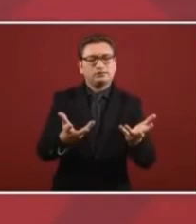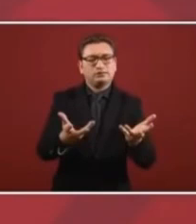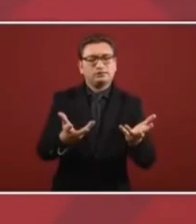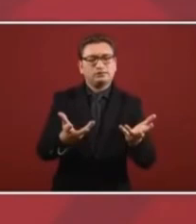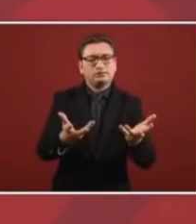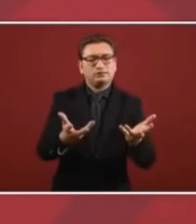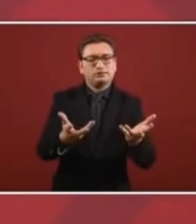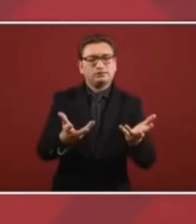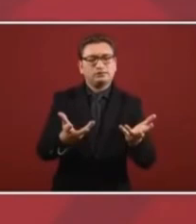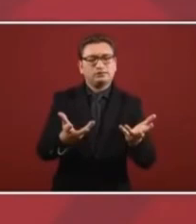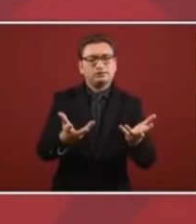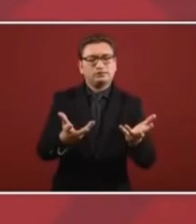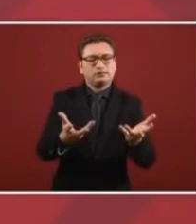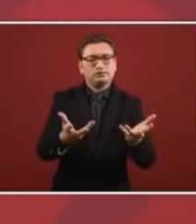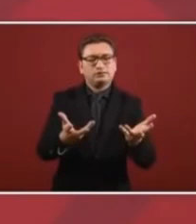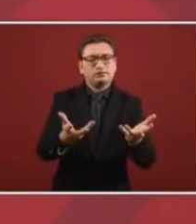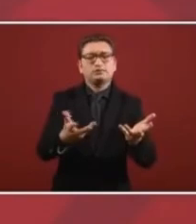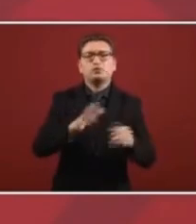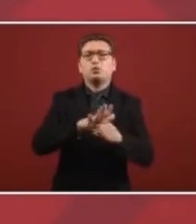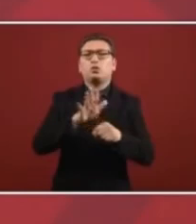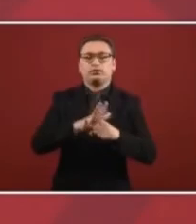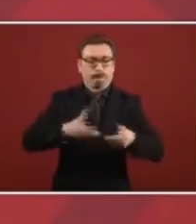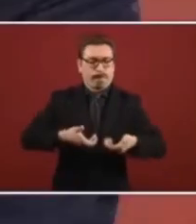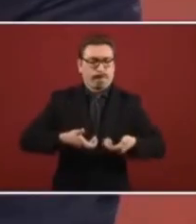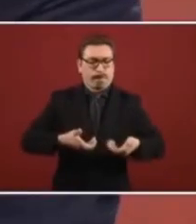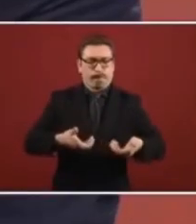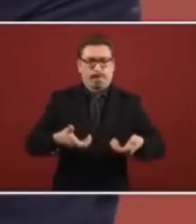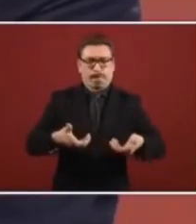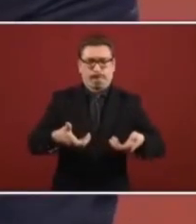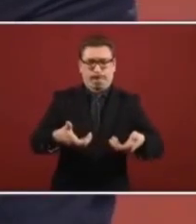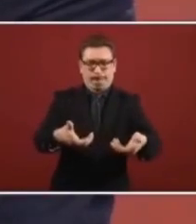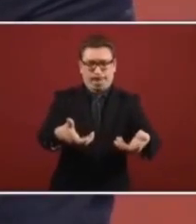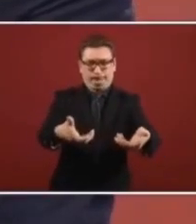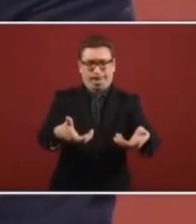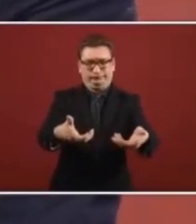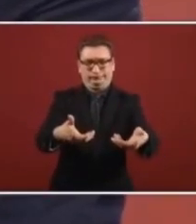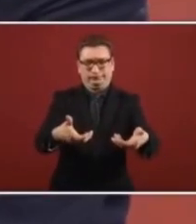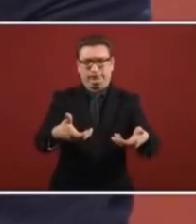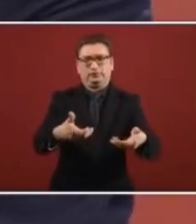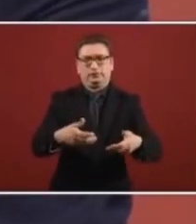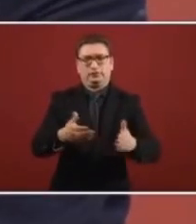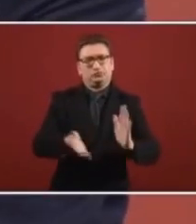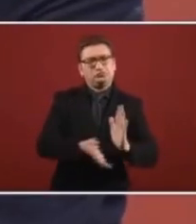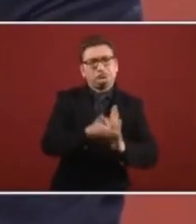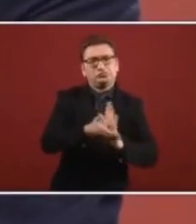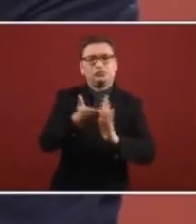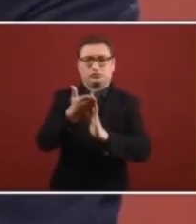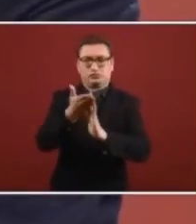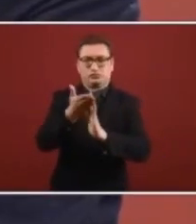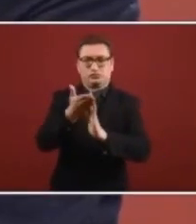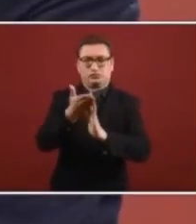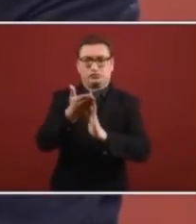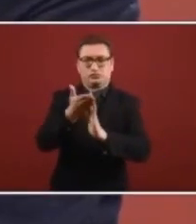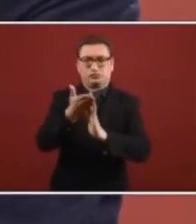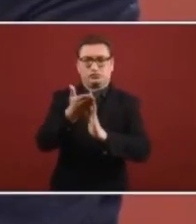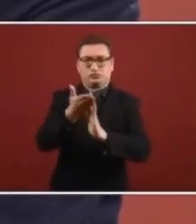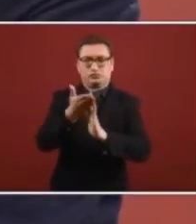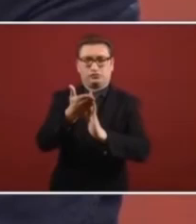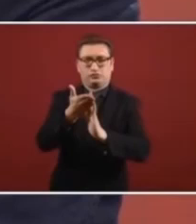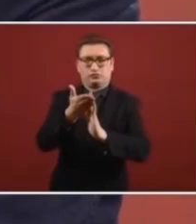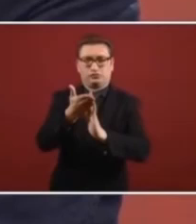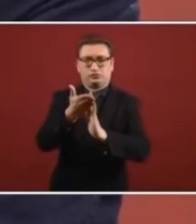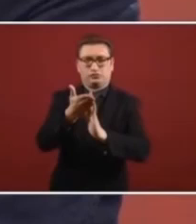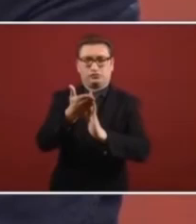are doing in making roads Y obras de reconstrucción. and